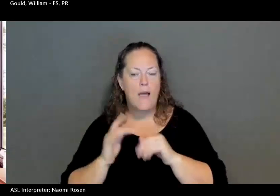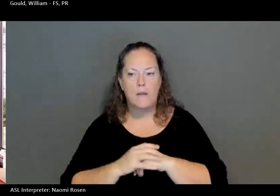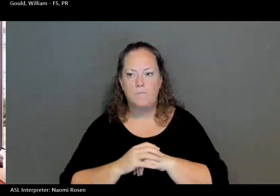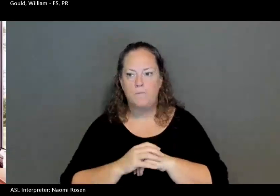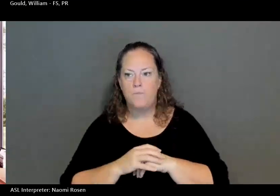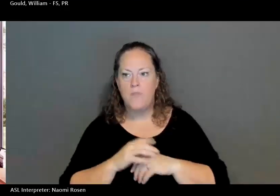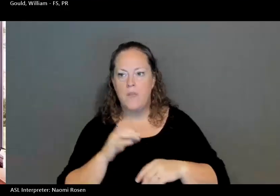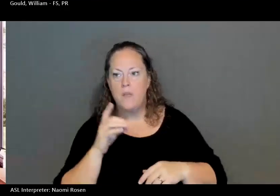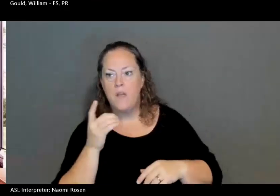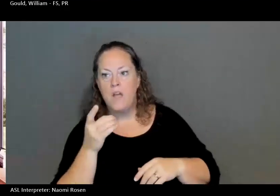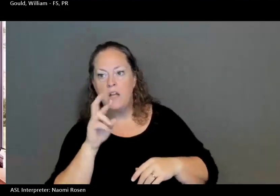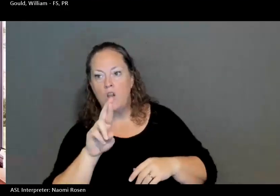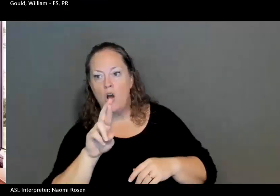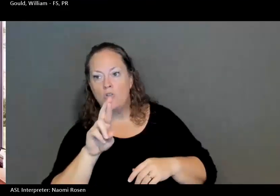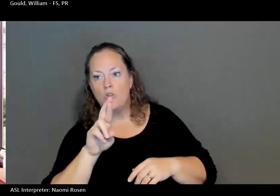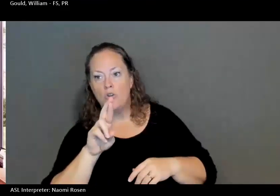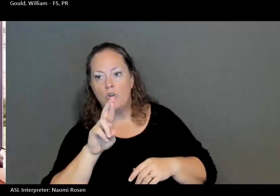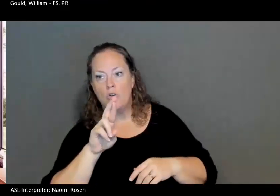the